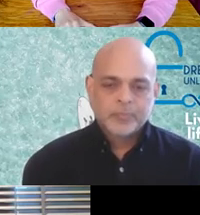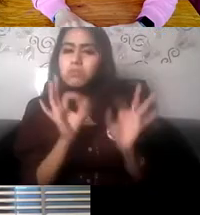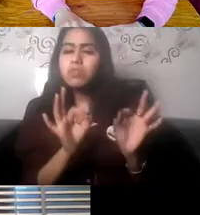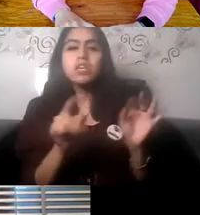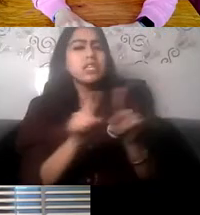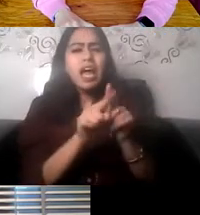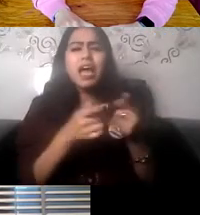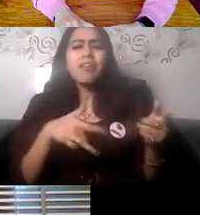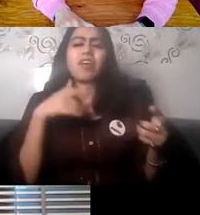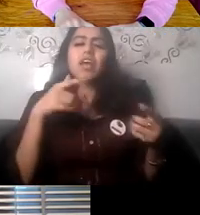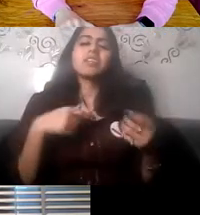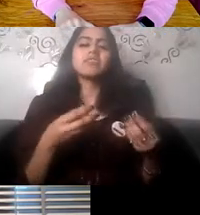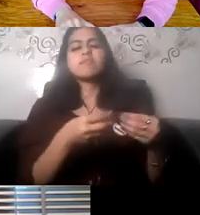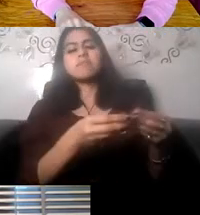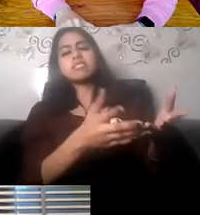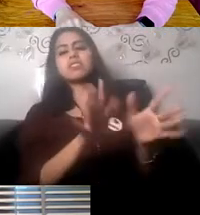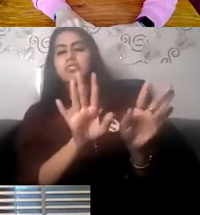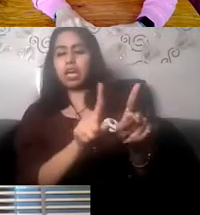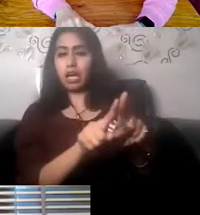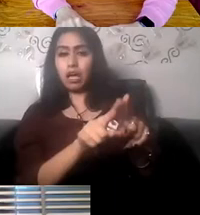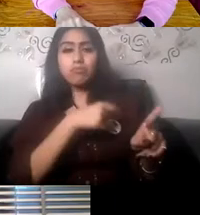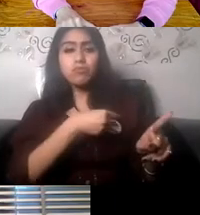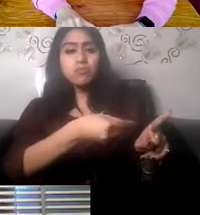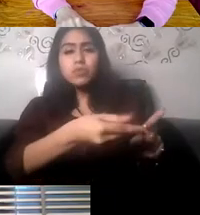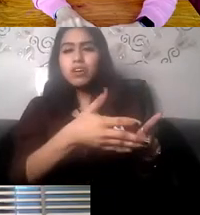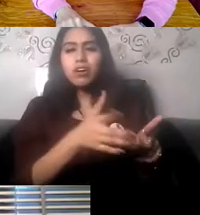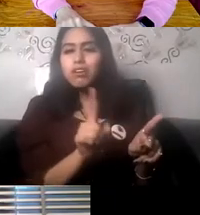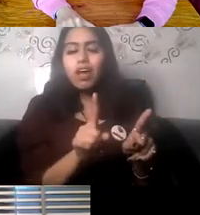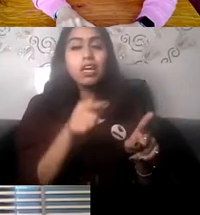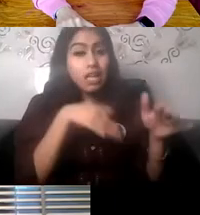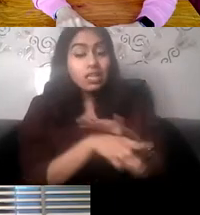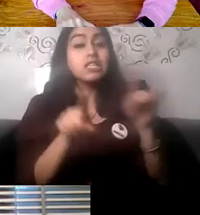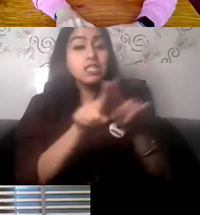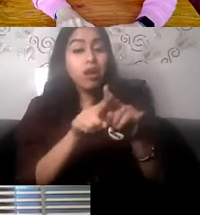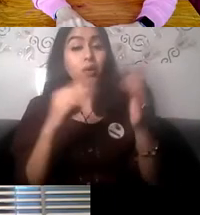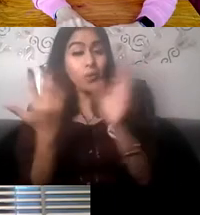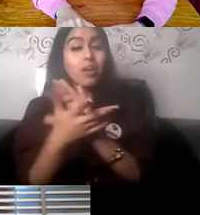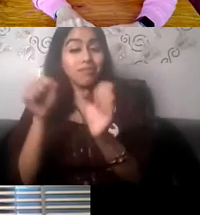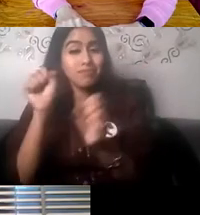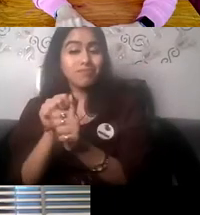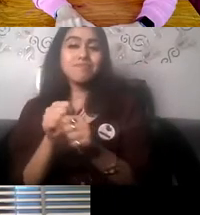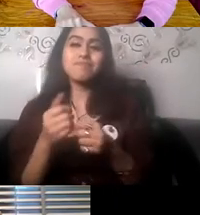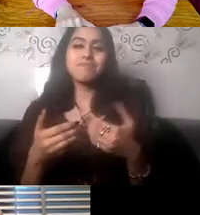them, we might, they might be very good in certain things when in certain things of the work. Anyway, thank you.